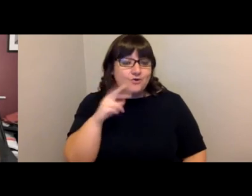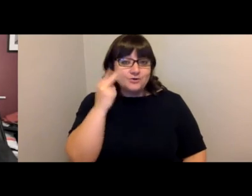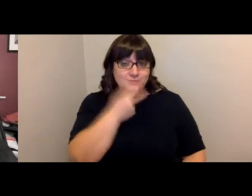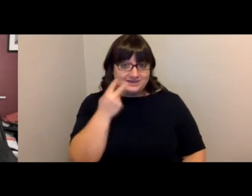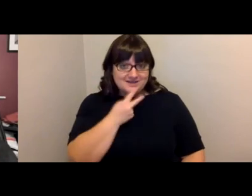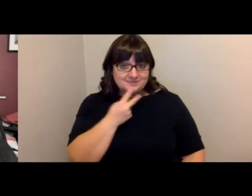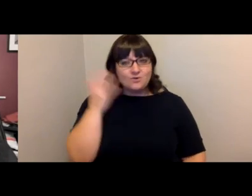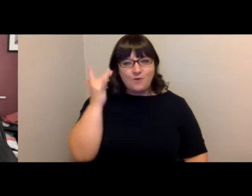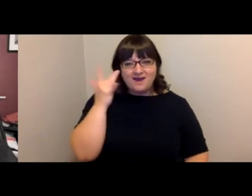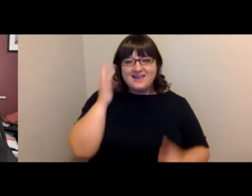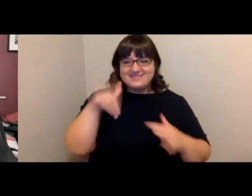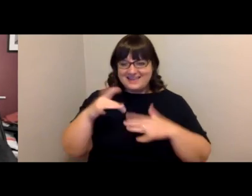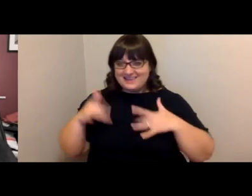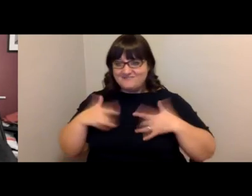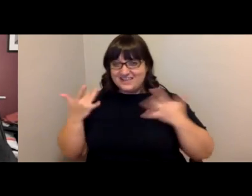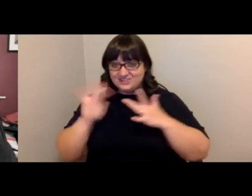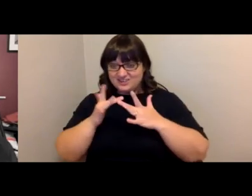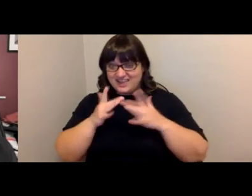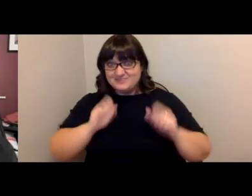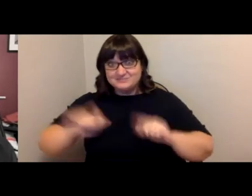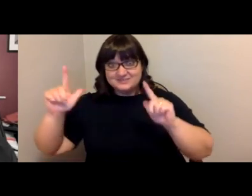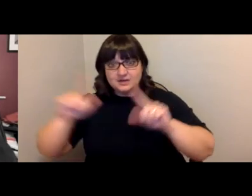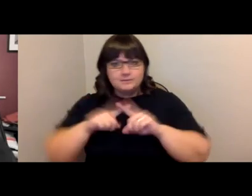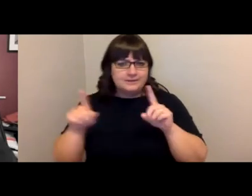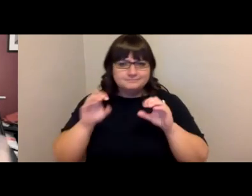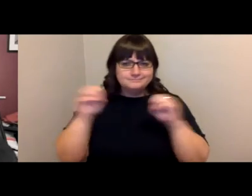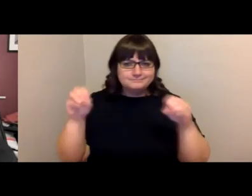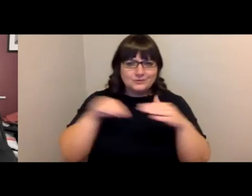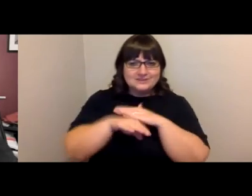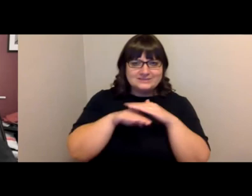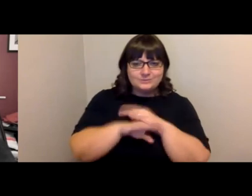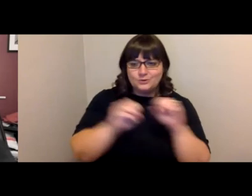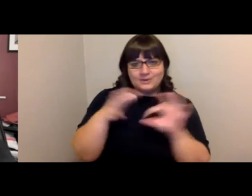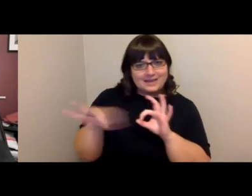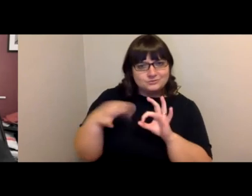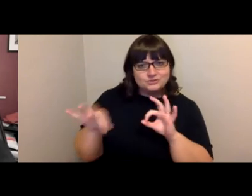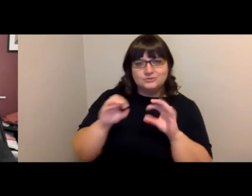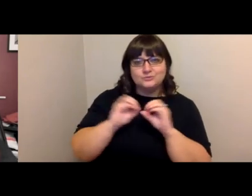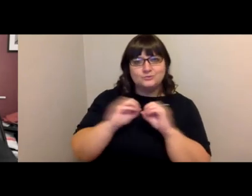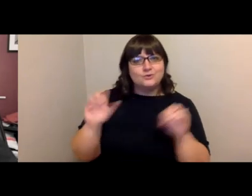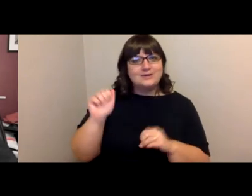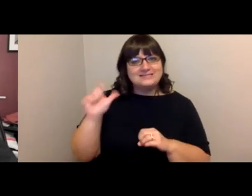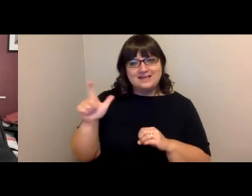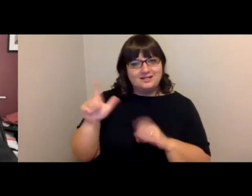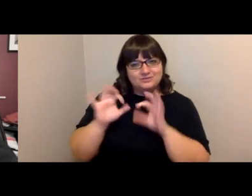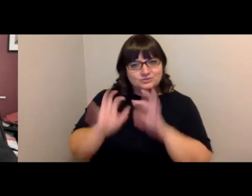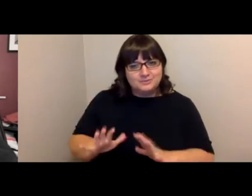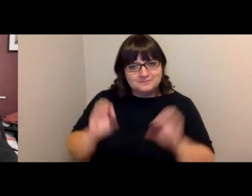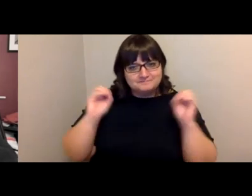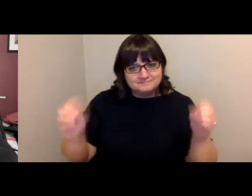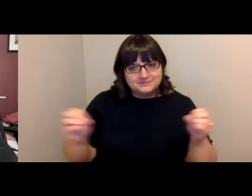so without basic accessibility measures like captions or ASL. By April